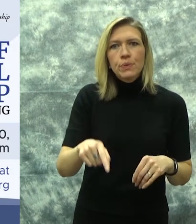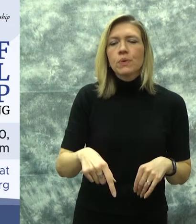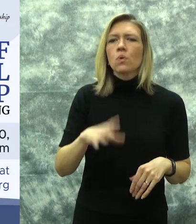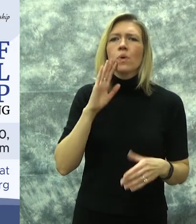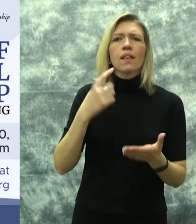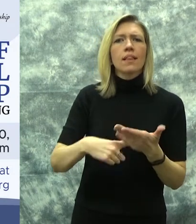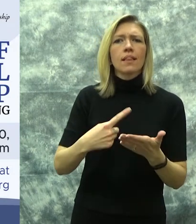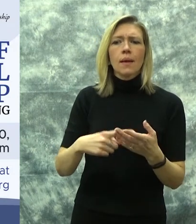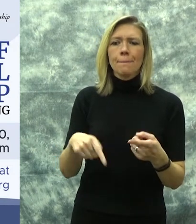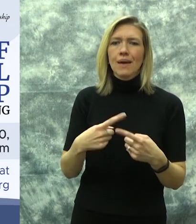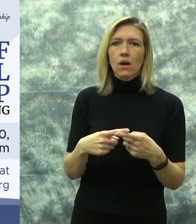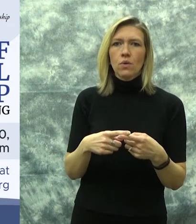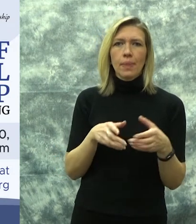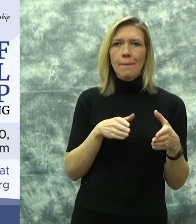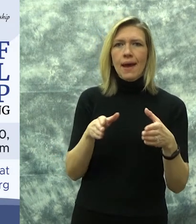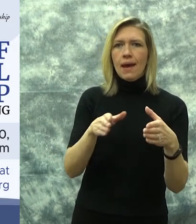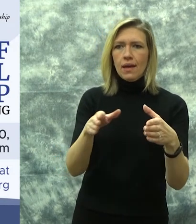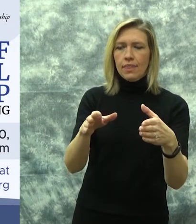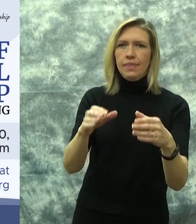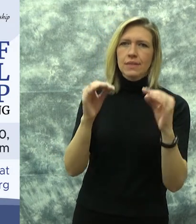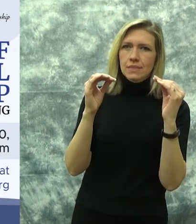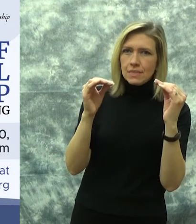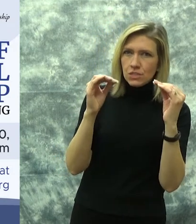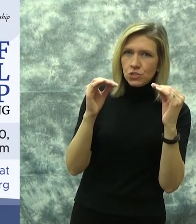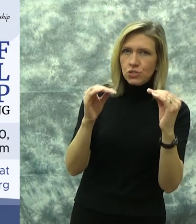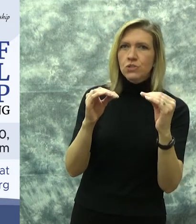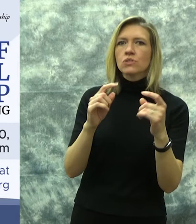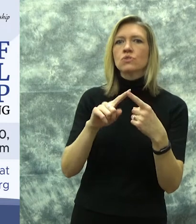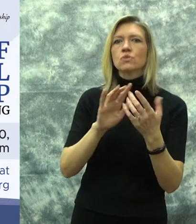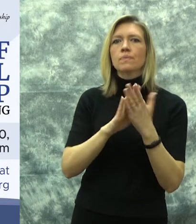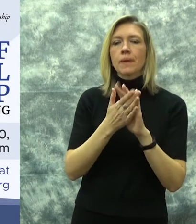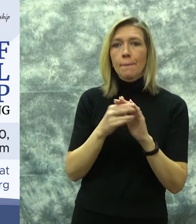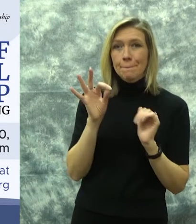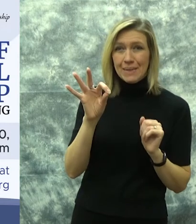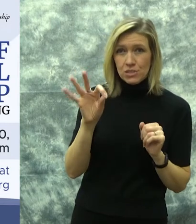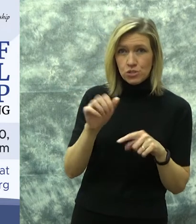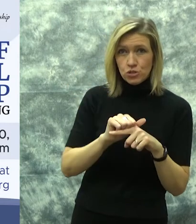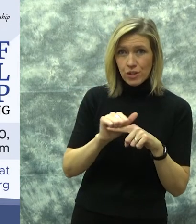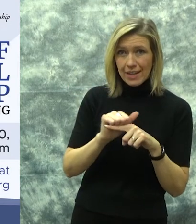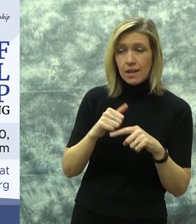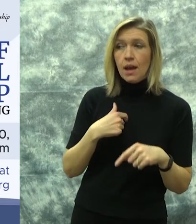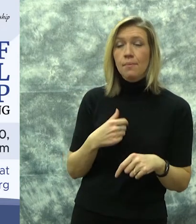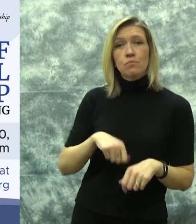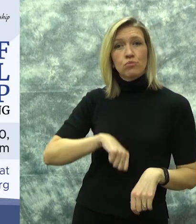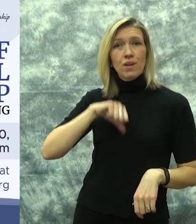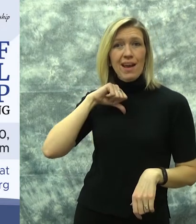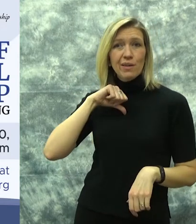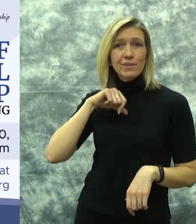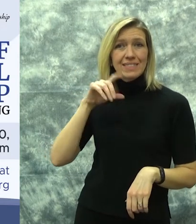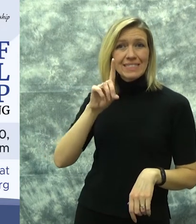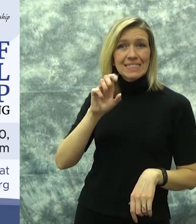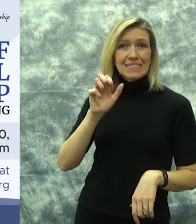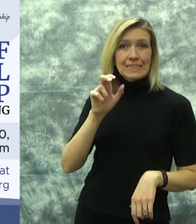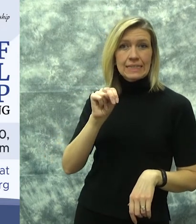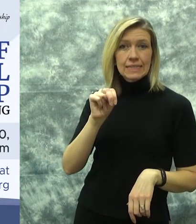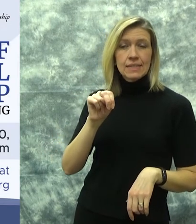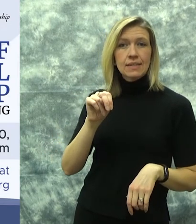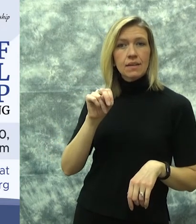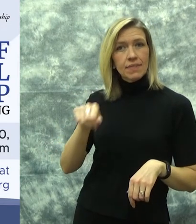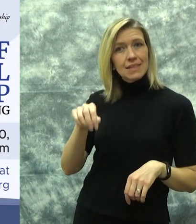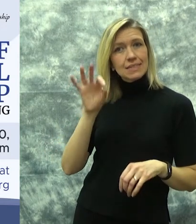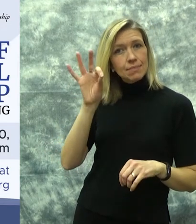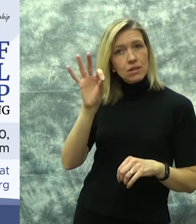teaching up to and inclusive of ministerial training. I'm proud to be the dean of our ministerial school, and we are